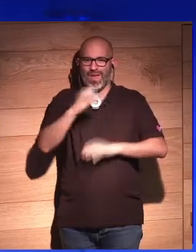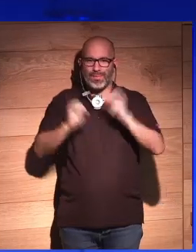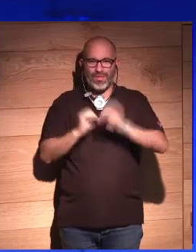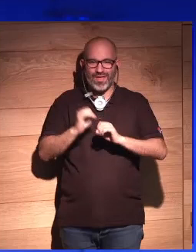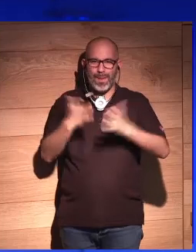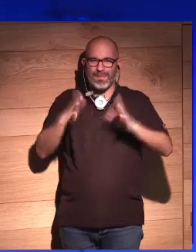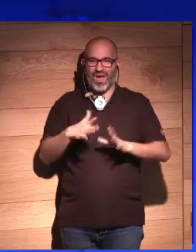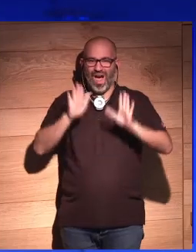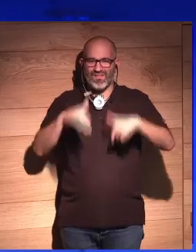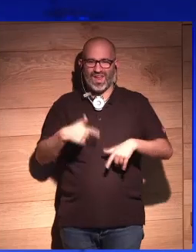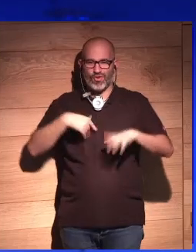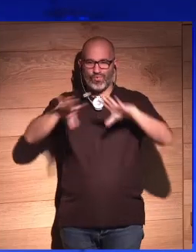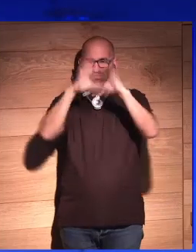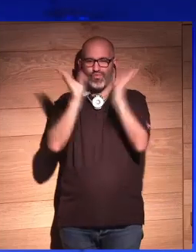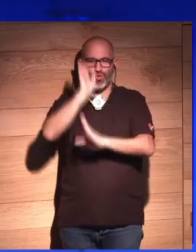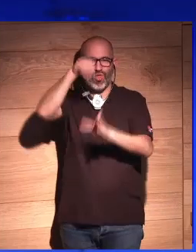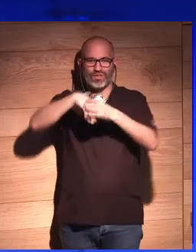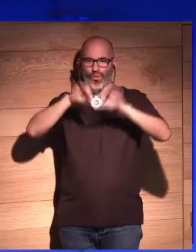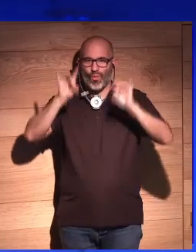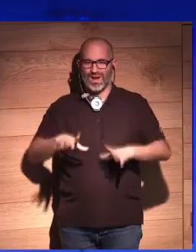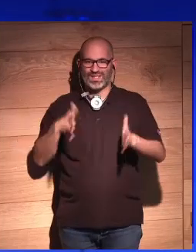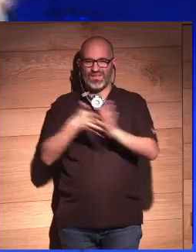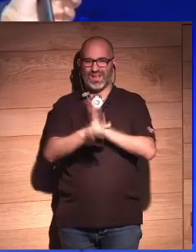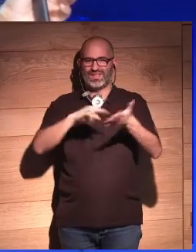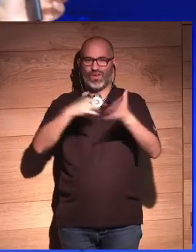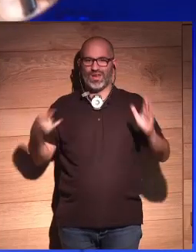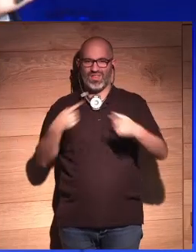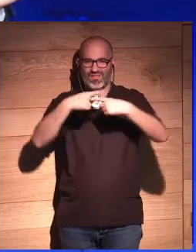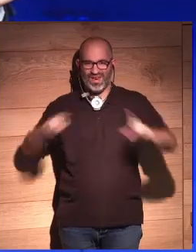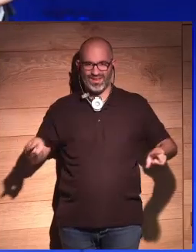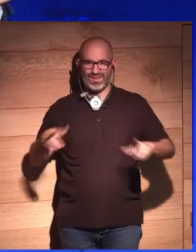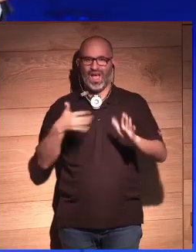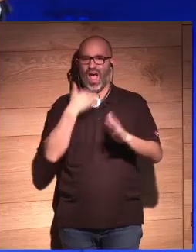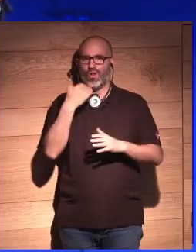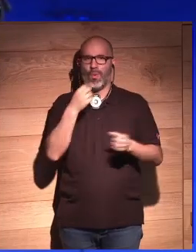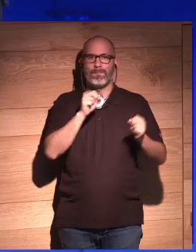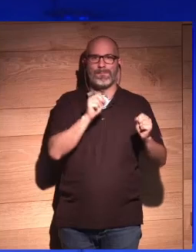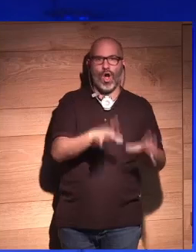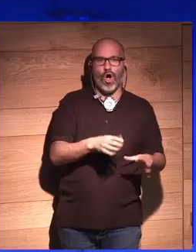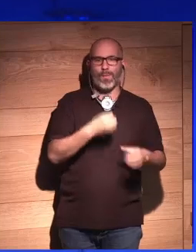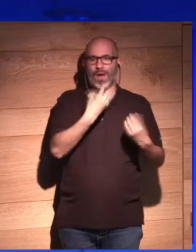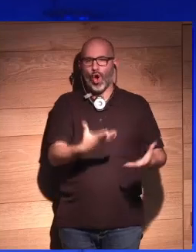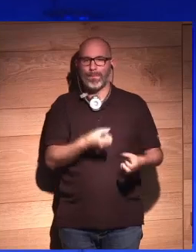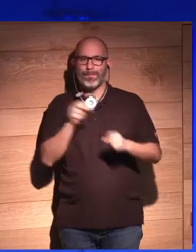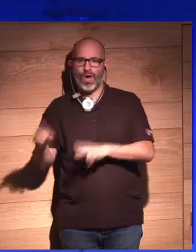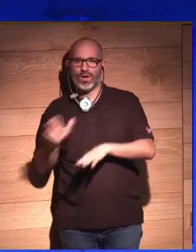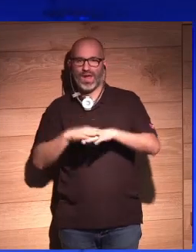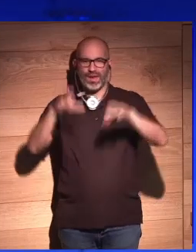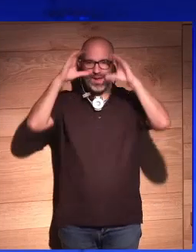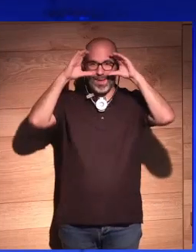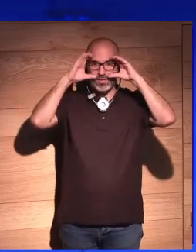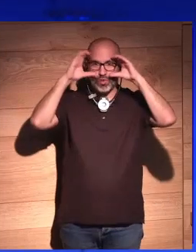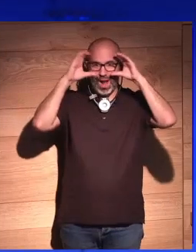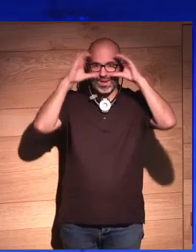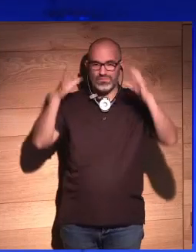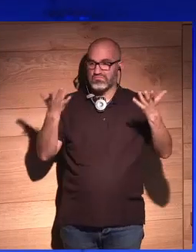So this is a different kind of technology. It's not better or worse than virtual, because the virtual reality, it's just the